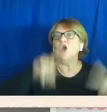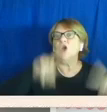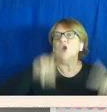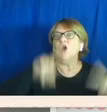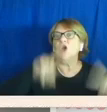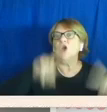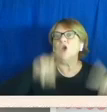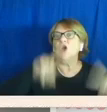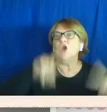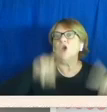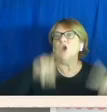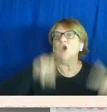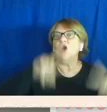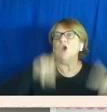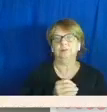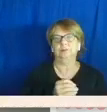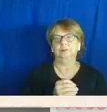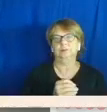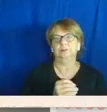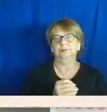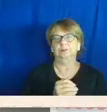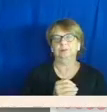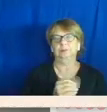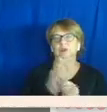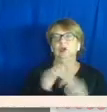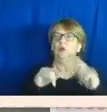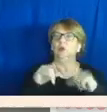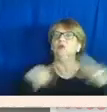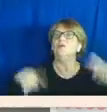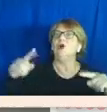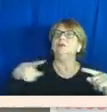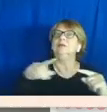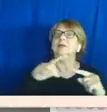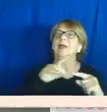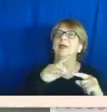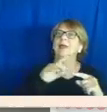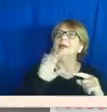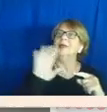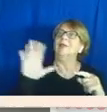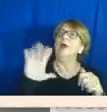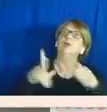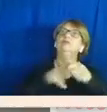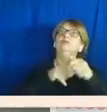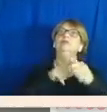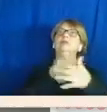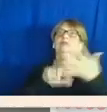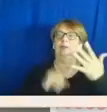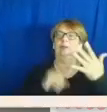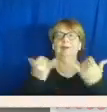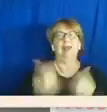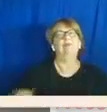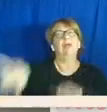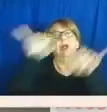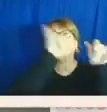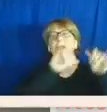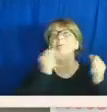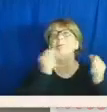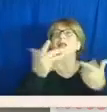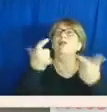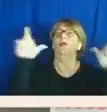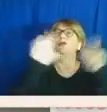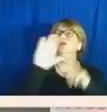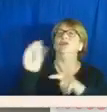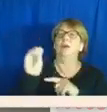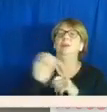neurodiversity as initiatives are now commonplace in many large companies. Next